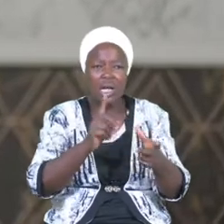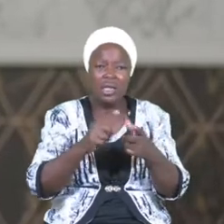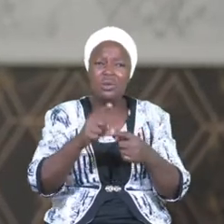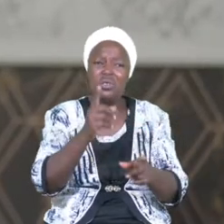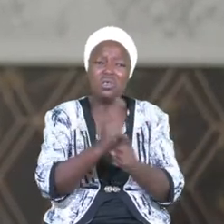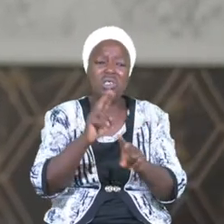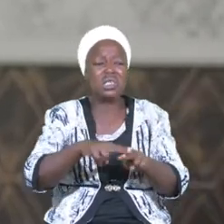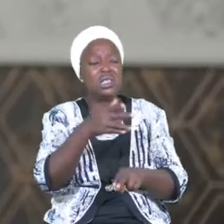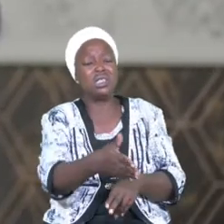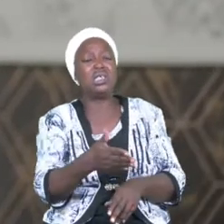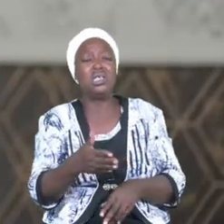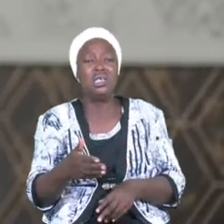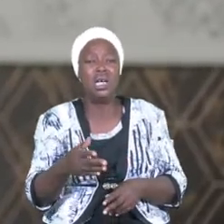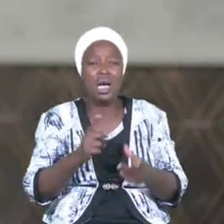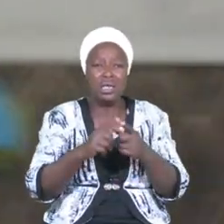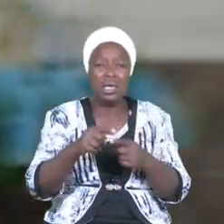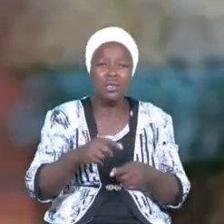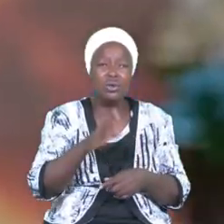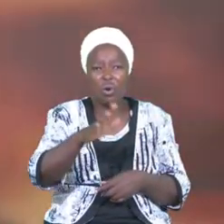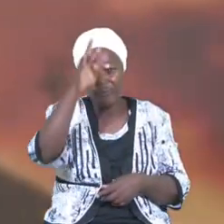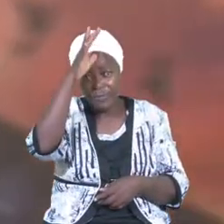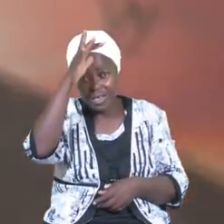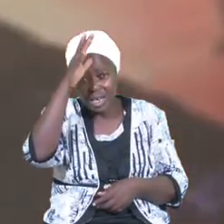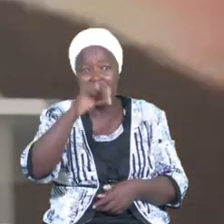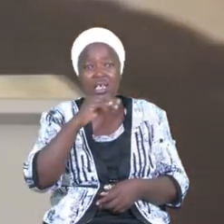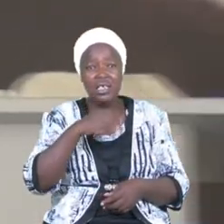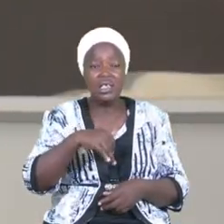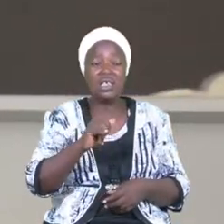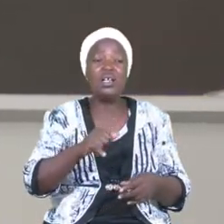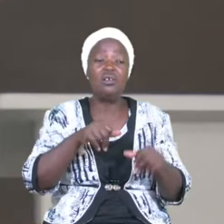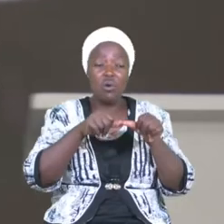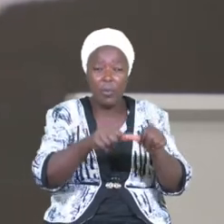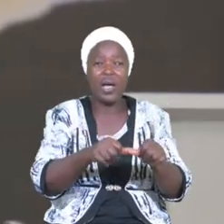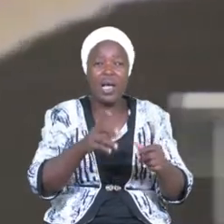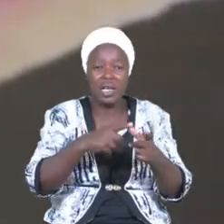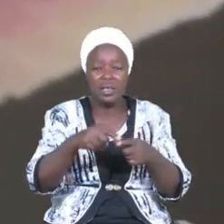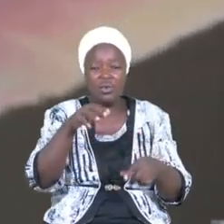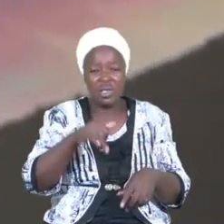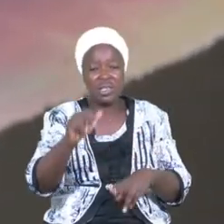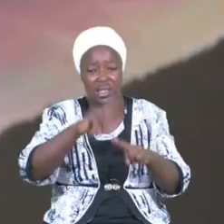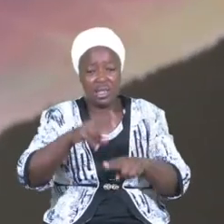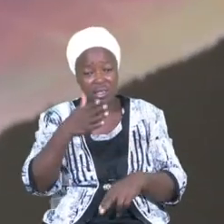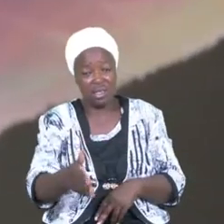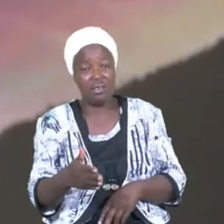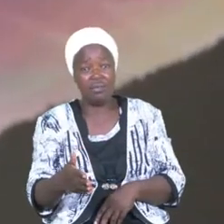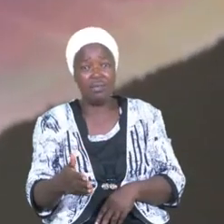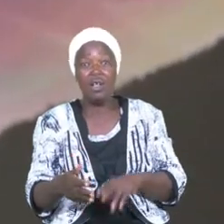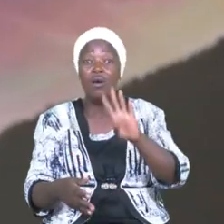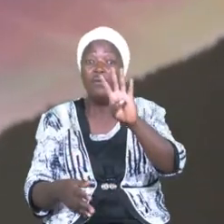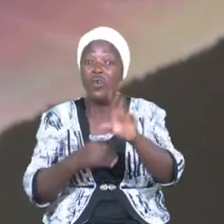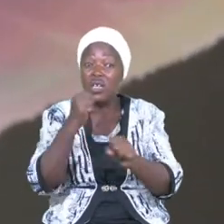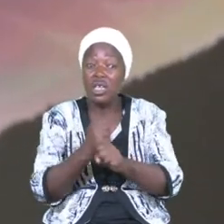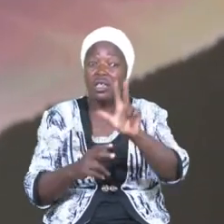there and your papa is also still occupied and you are sitting down there. 4 years,